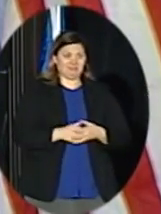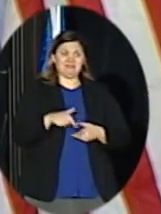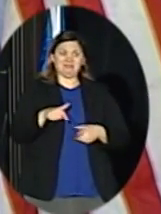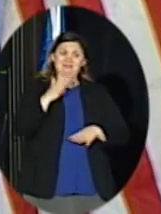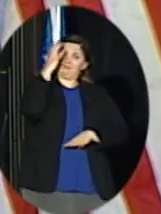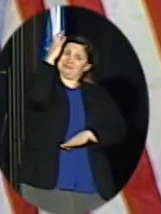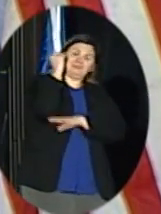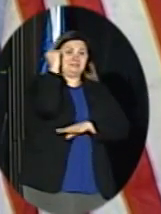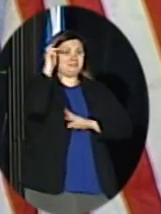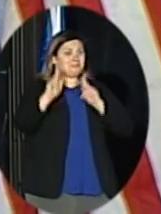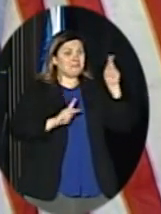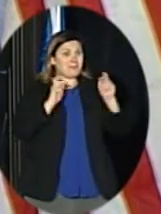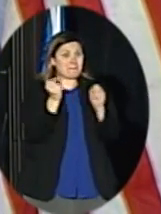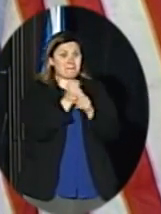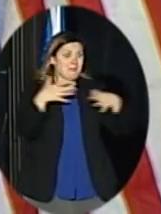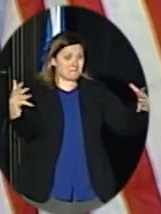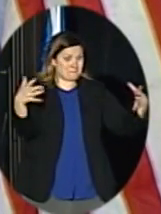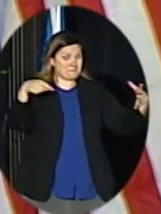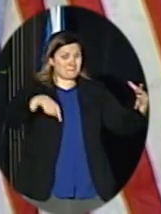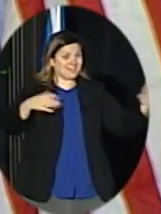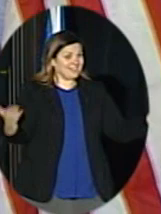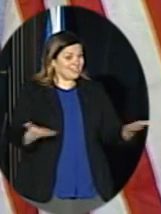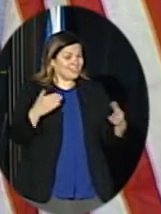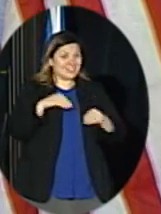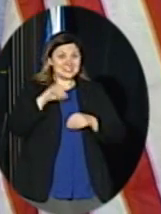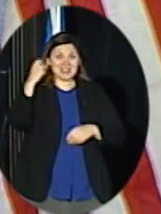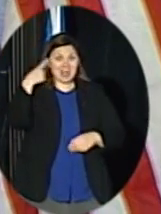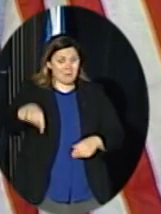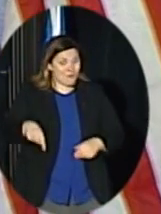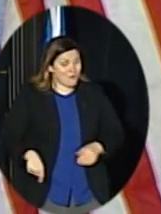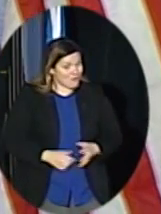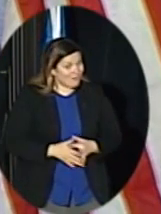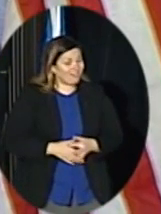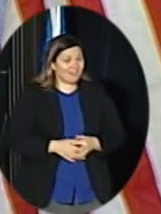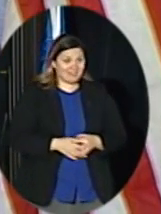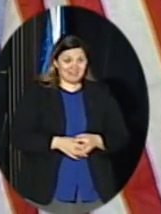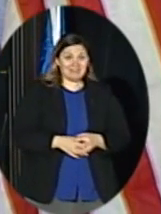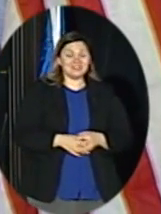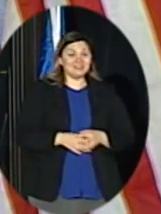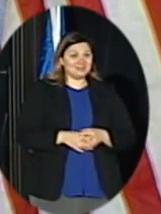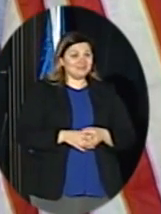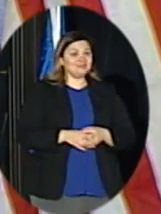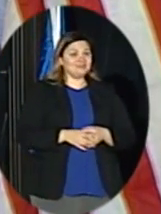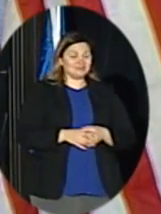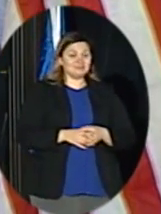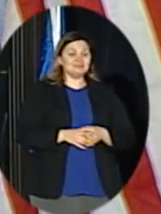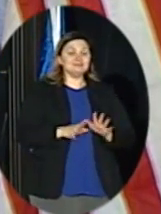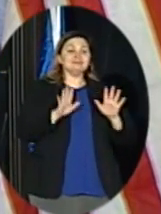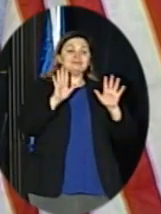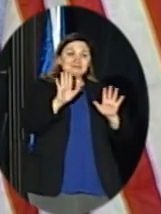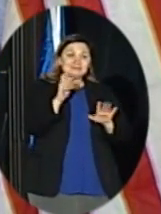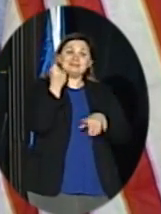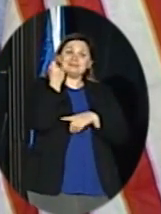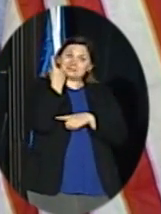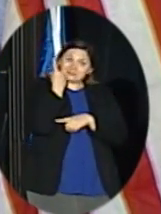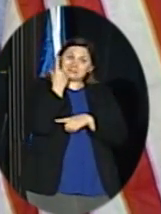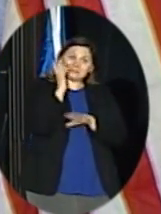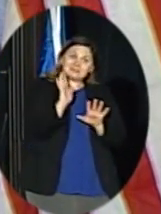Paul is a city with momentum. But we are also a city of